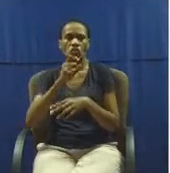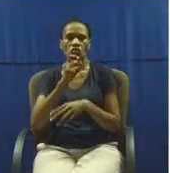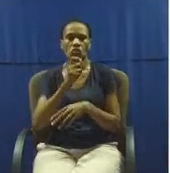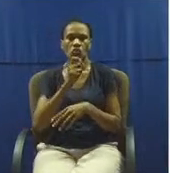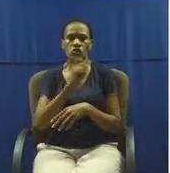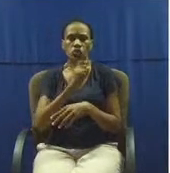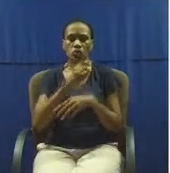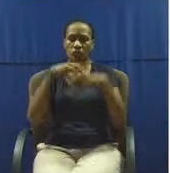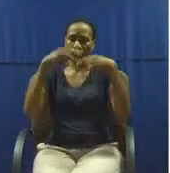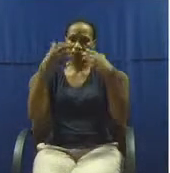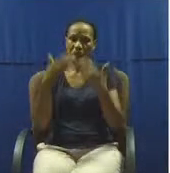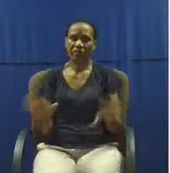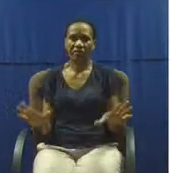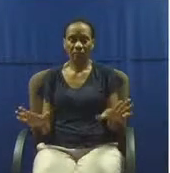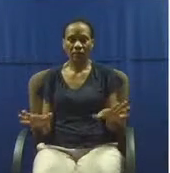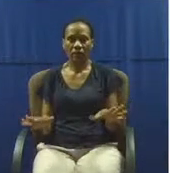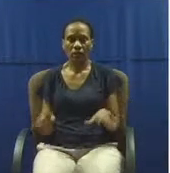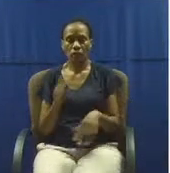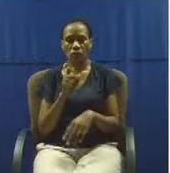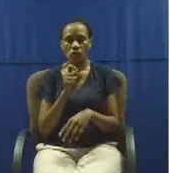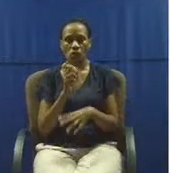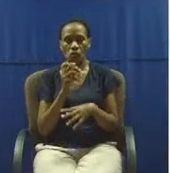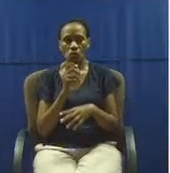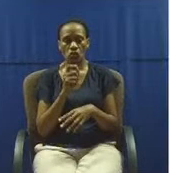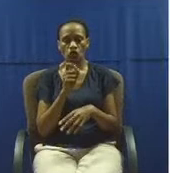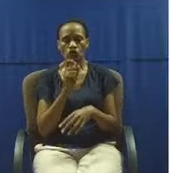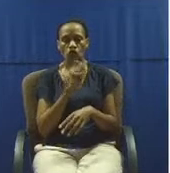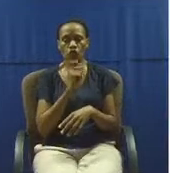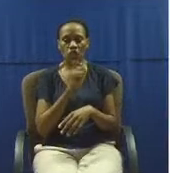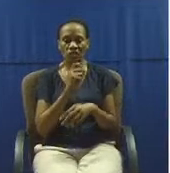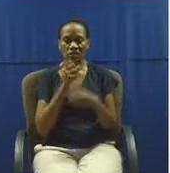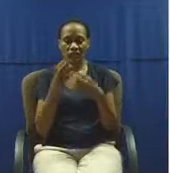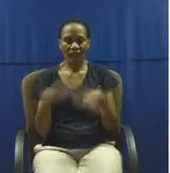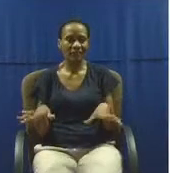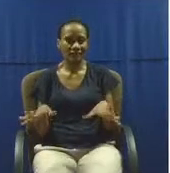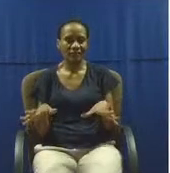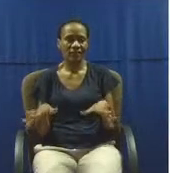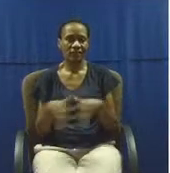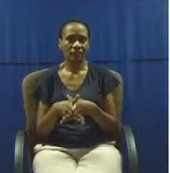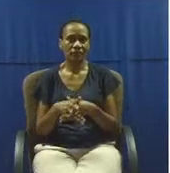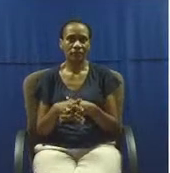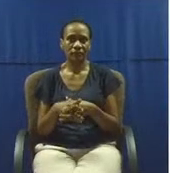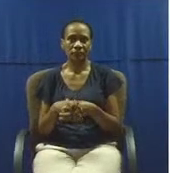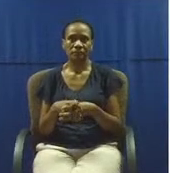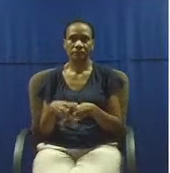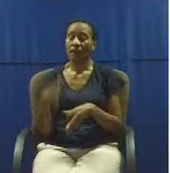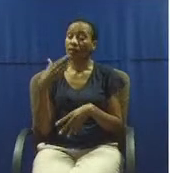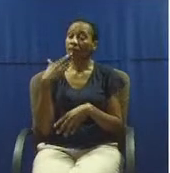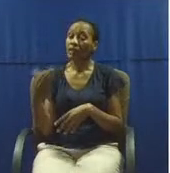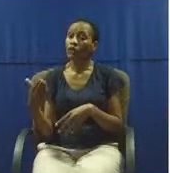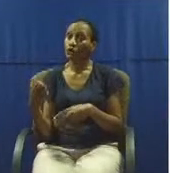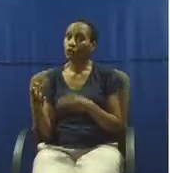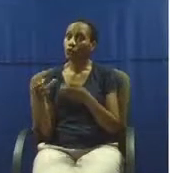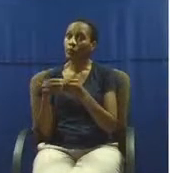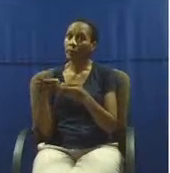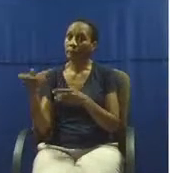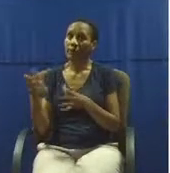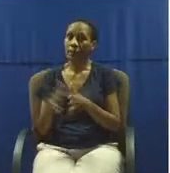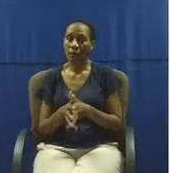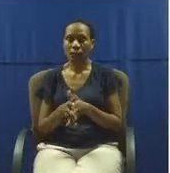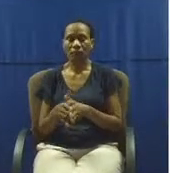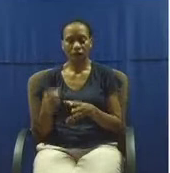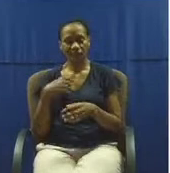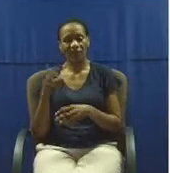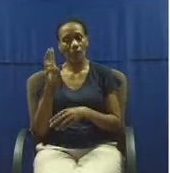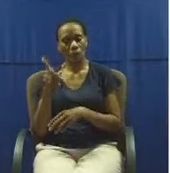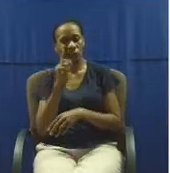Because it was ruled before that it was unparliamentary. Thank you. Thank you very much, Honorable Khatebe. I'll look